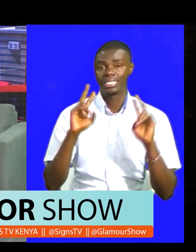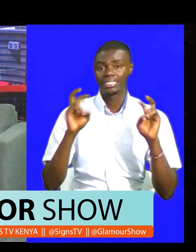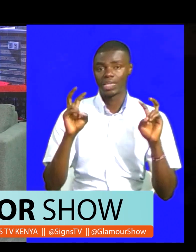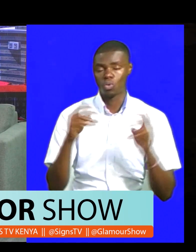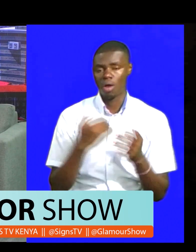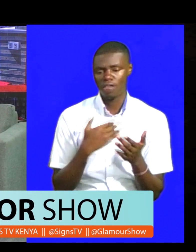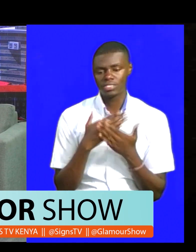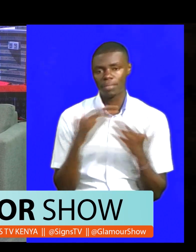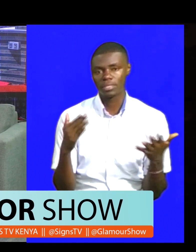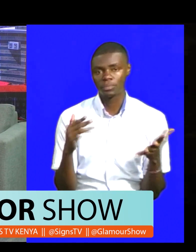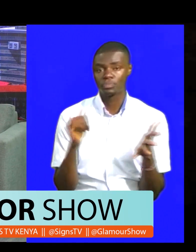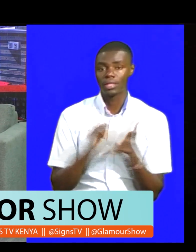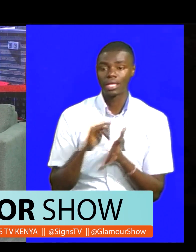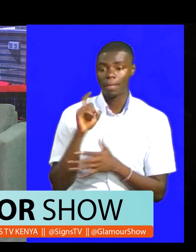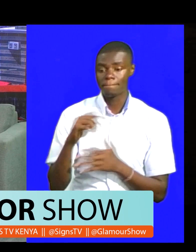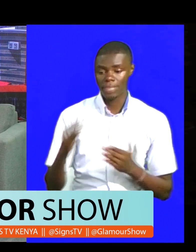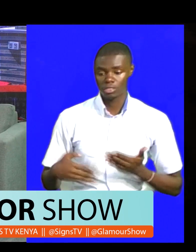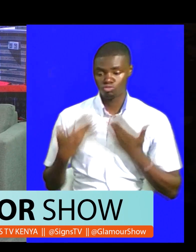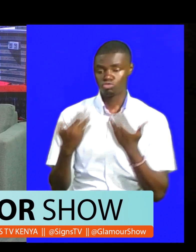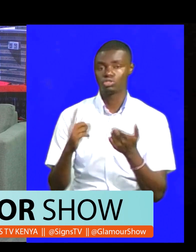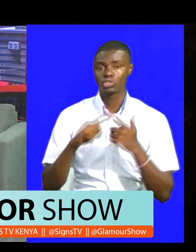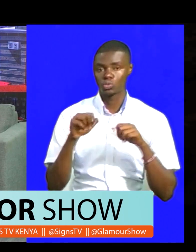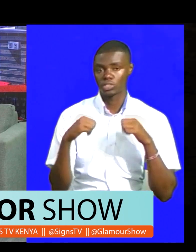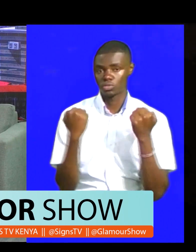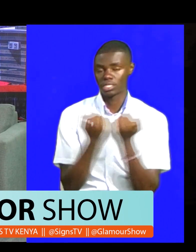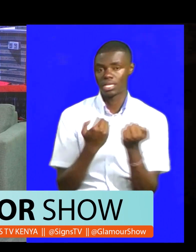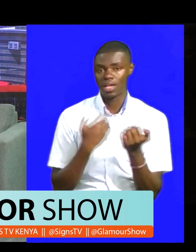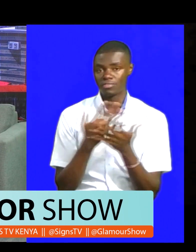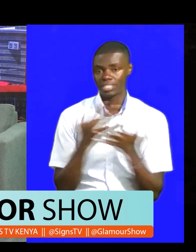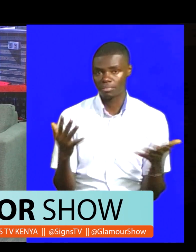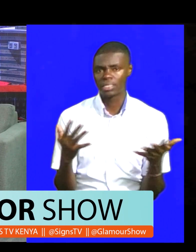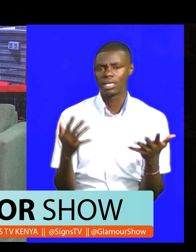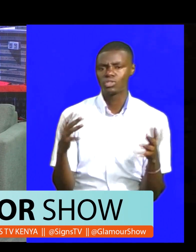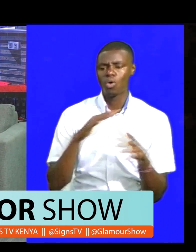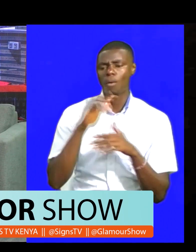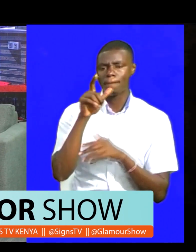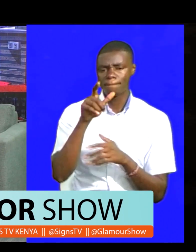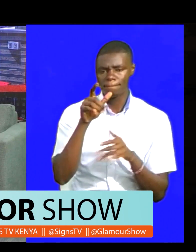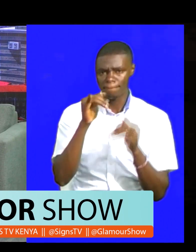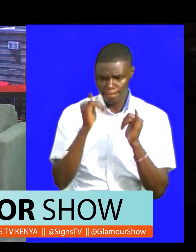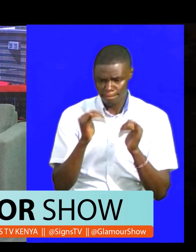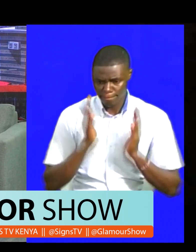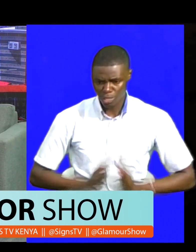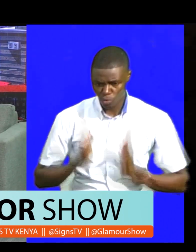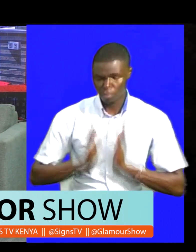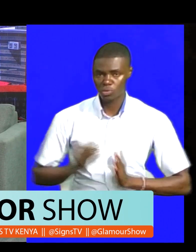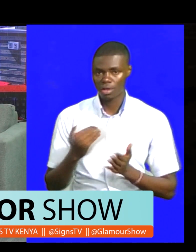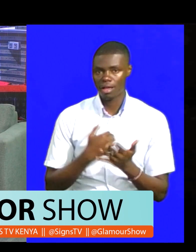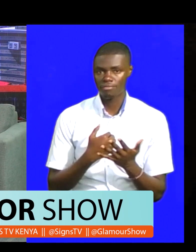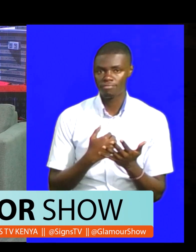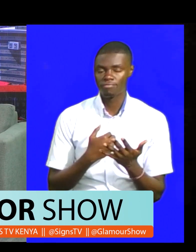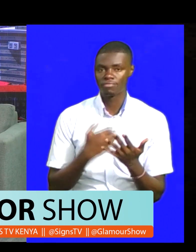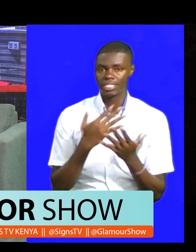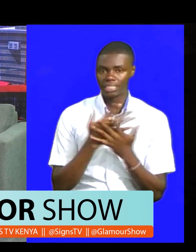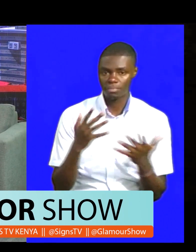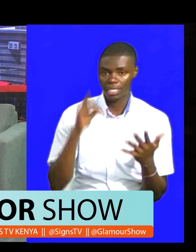have something that you're supposed to deliver to the society. You have something. I mean, each and every person has something that each and everyone